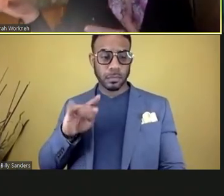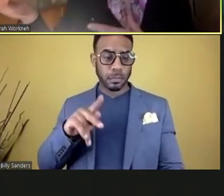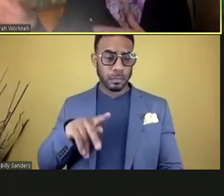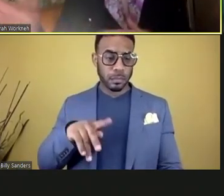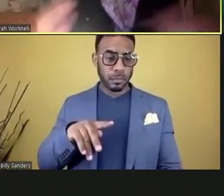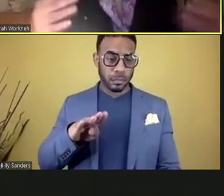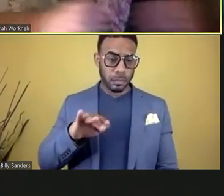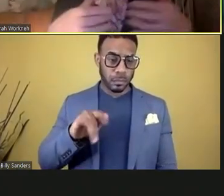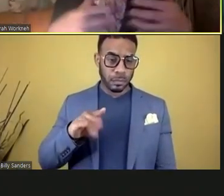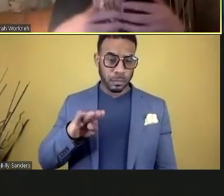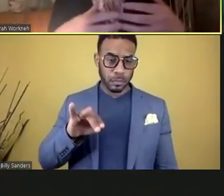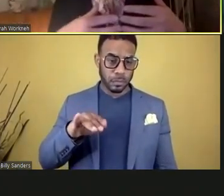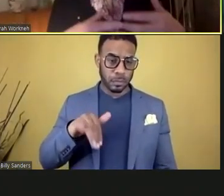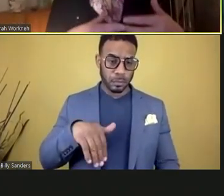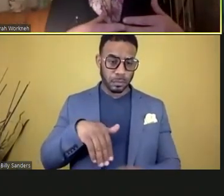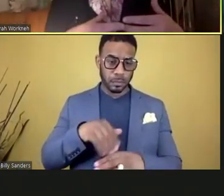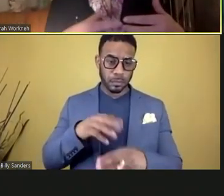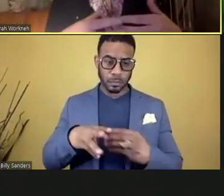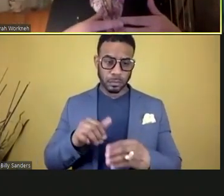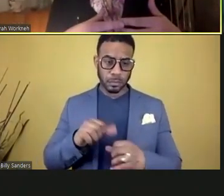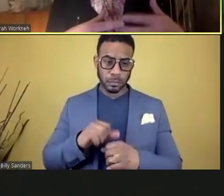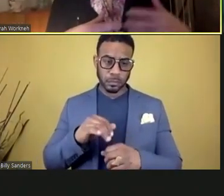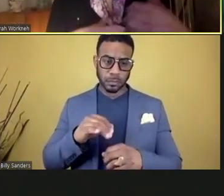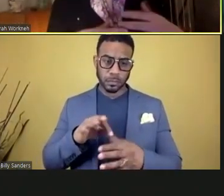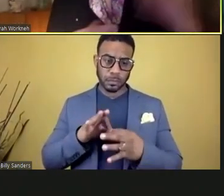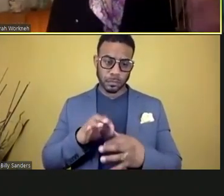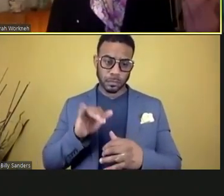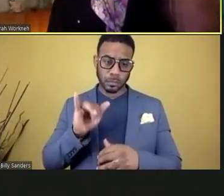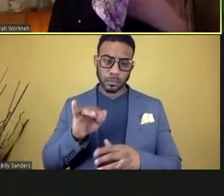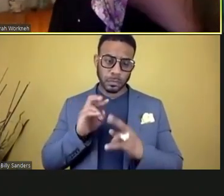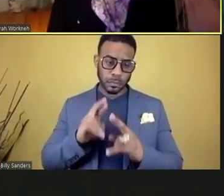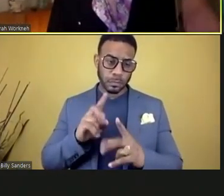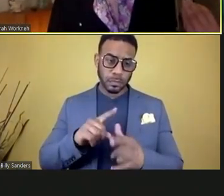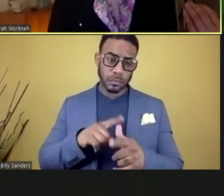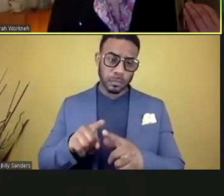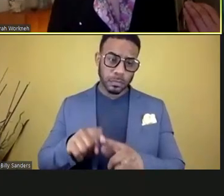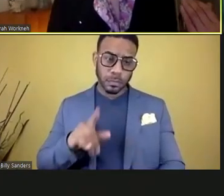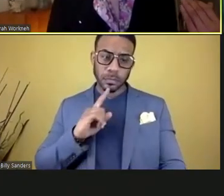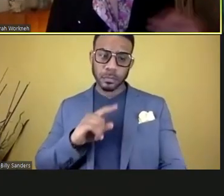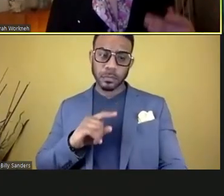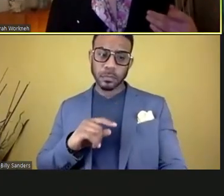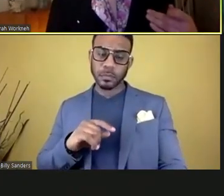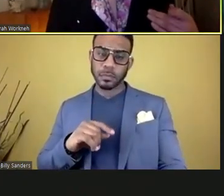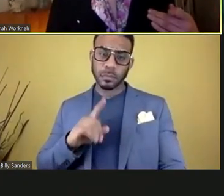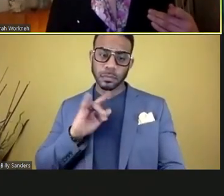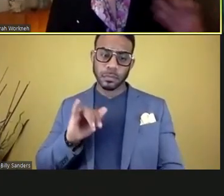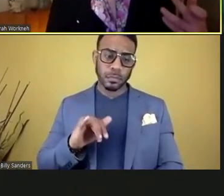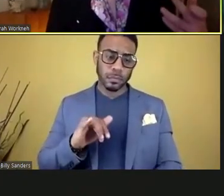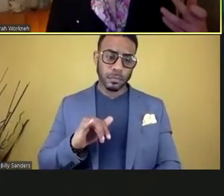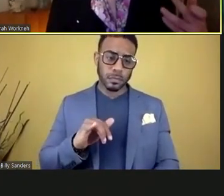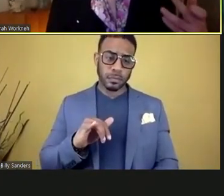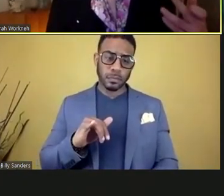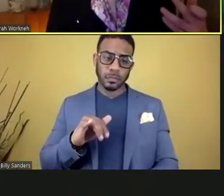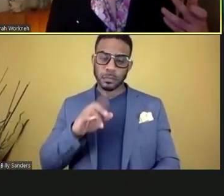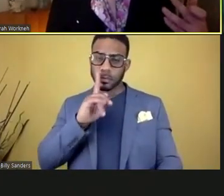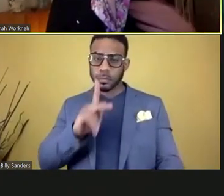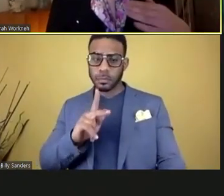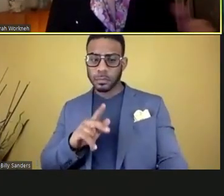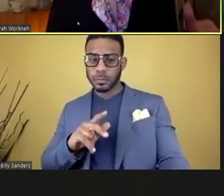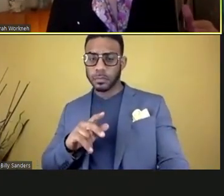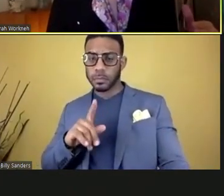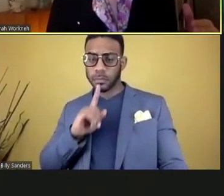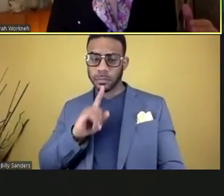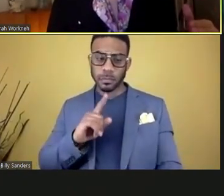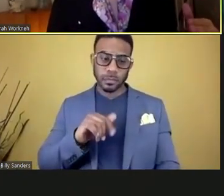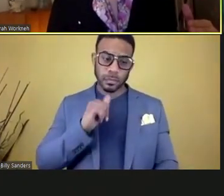outside world, and trying to make relationships in that respect. And then also just being like, be the person that is